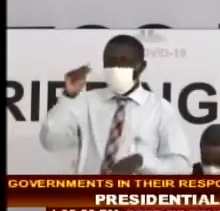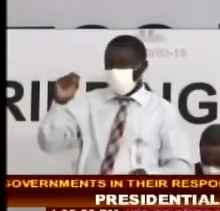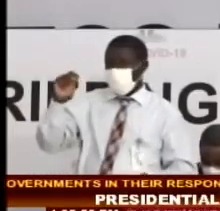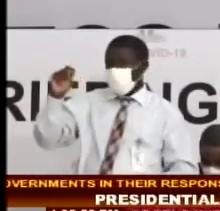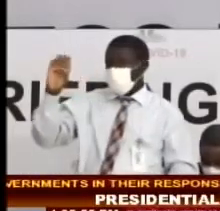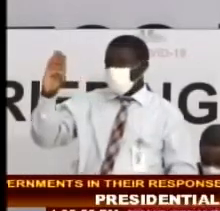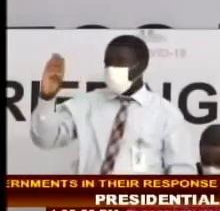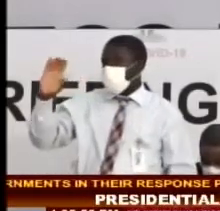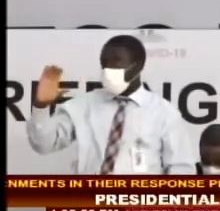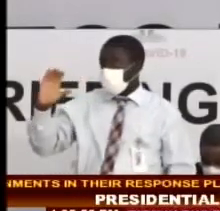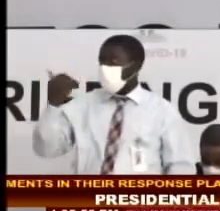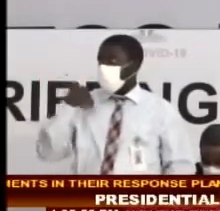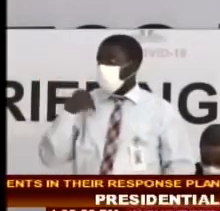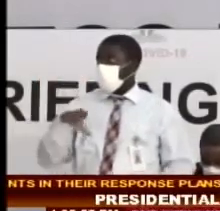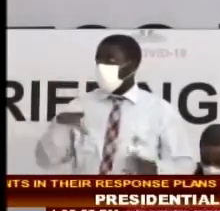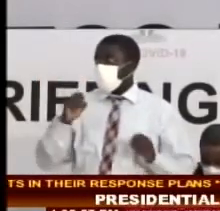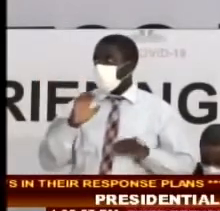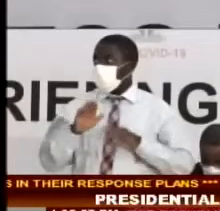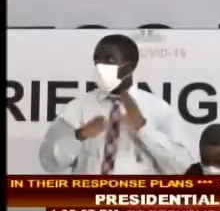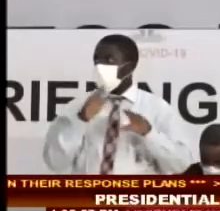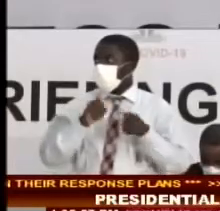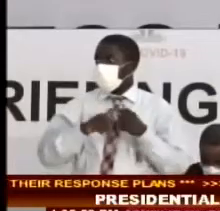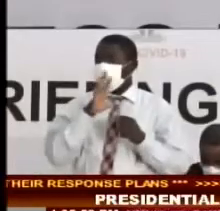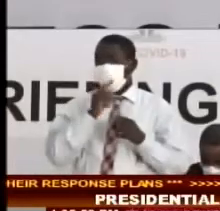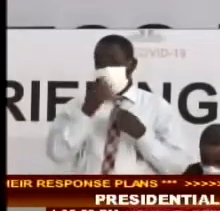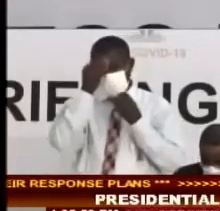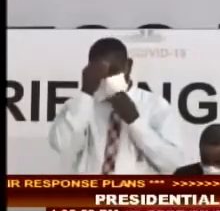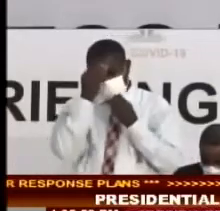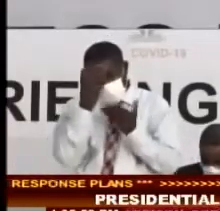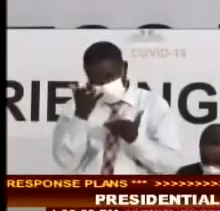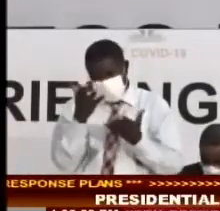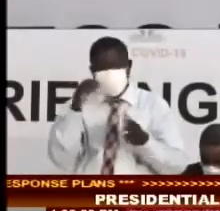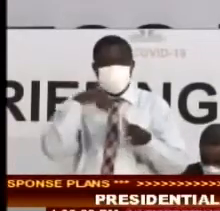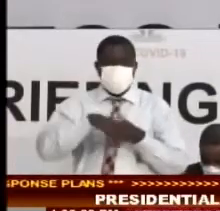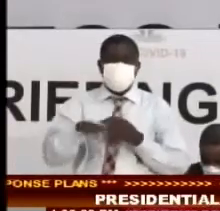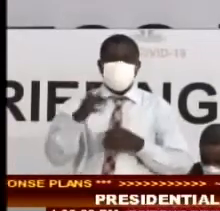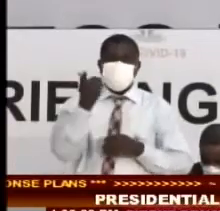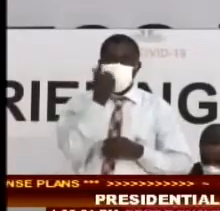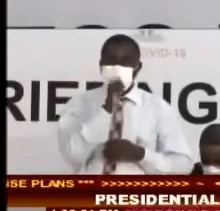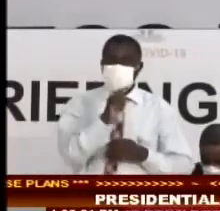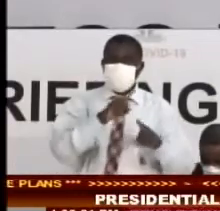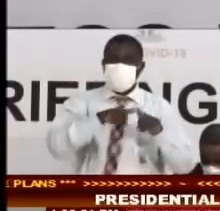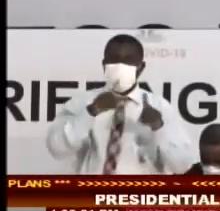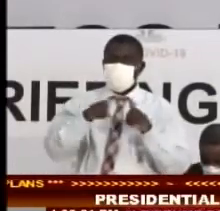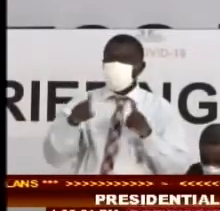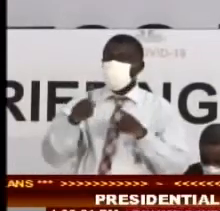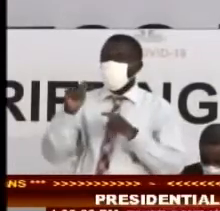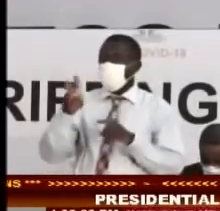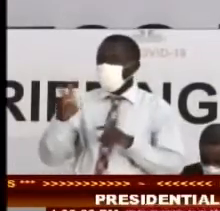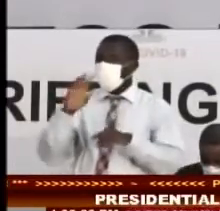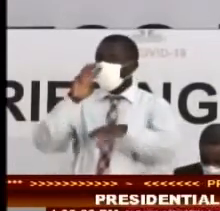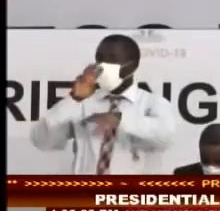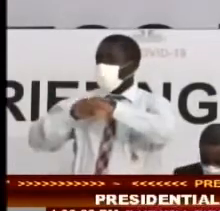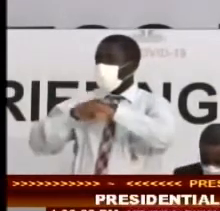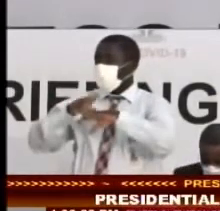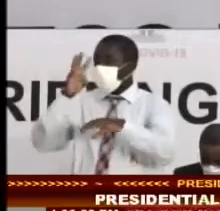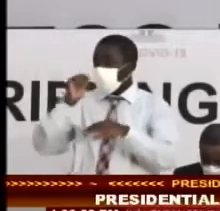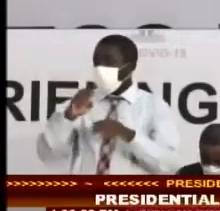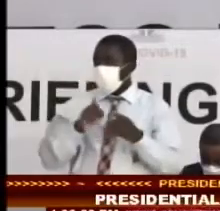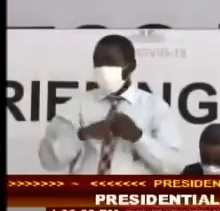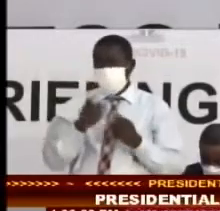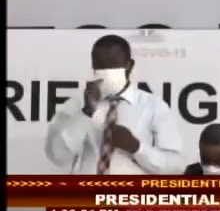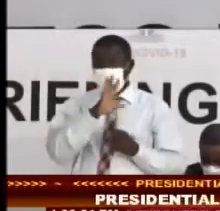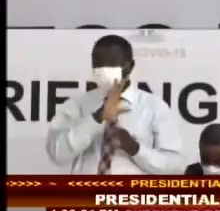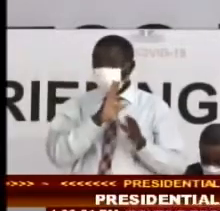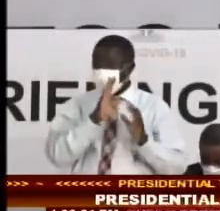taken steps to prevent misinformation via the broadcast stations by warning them to adhere